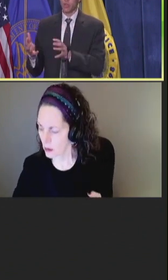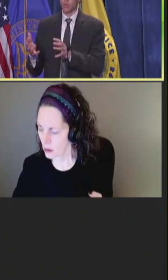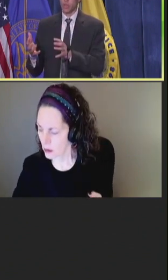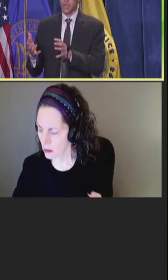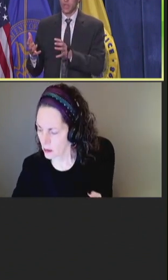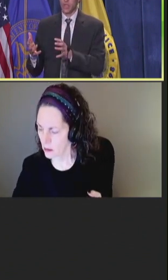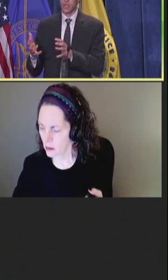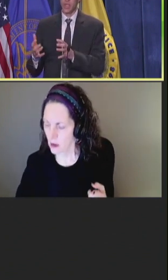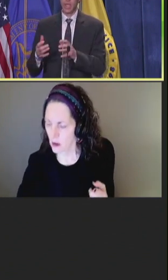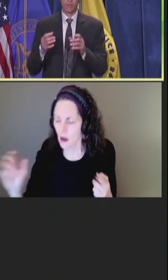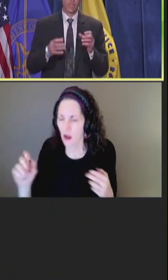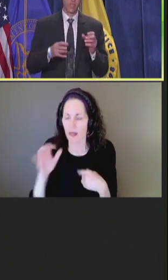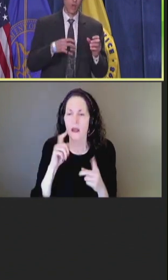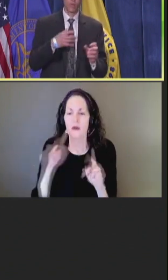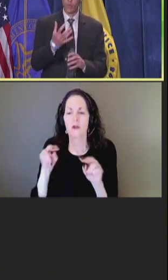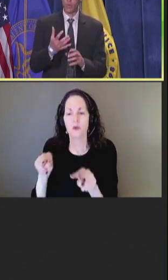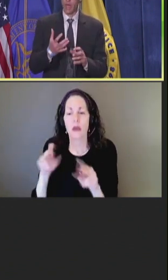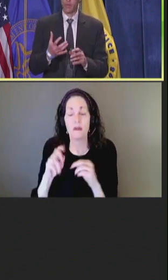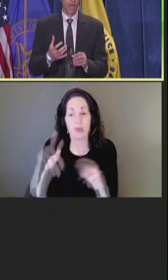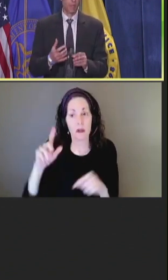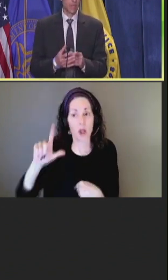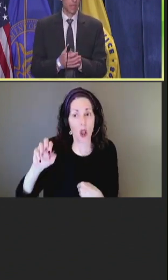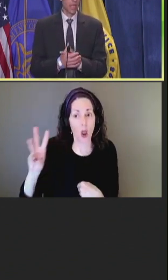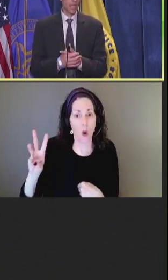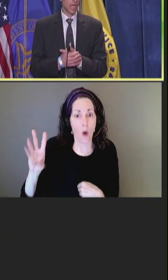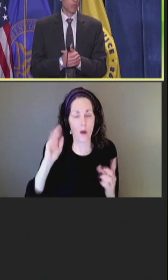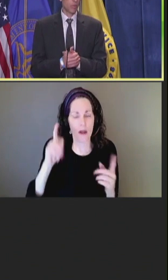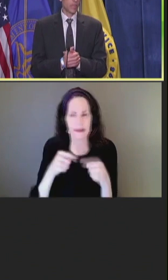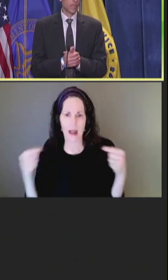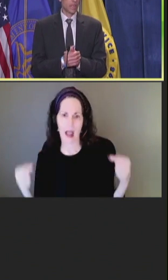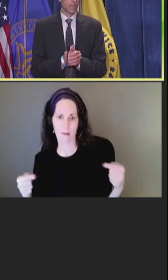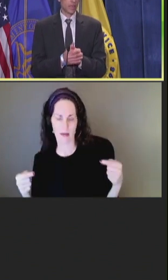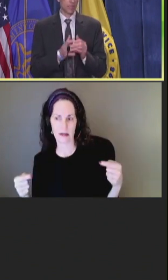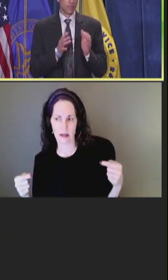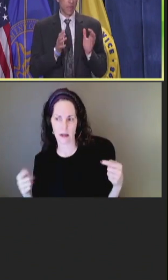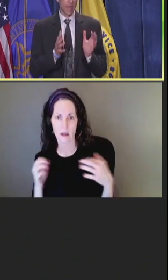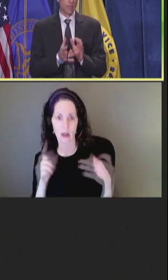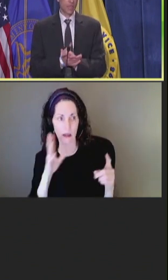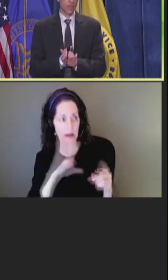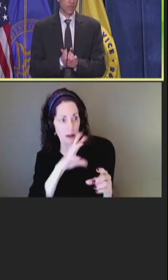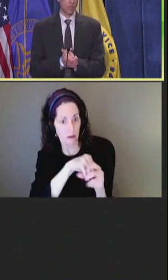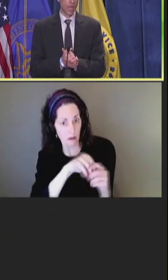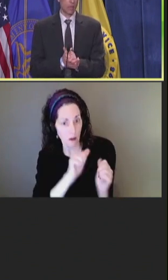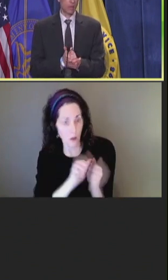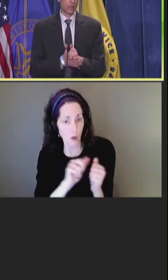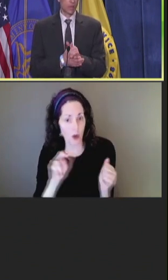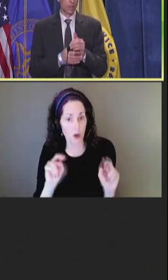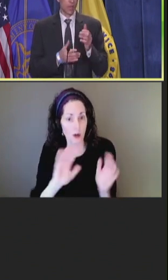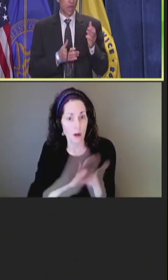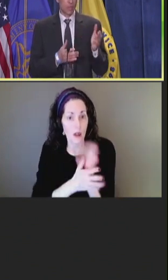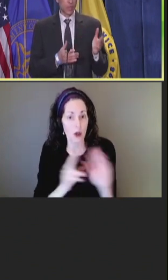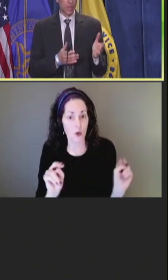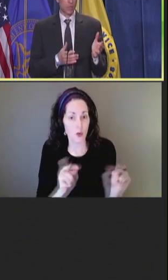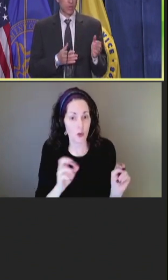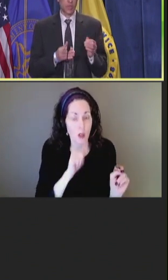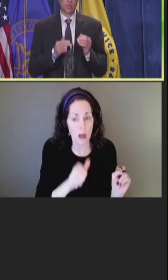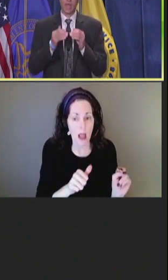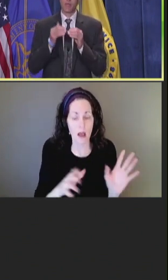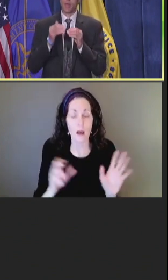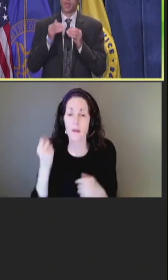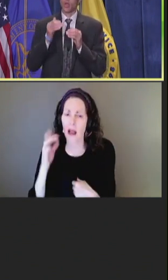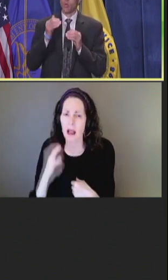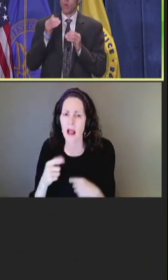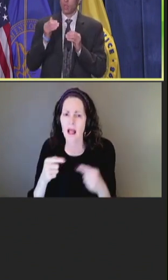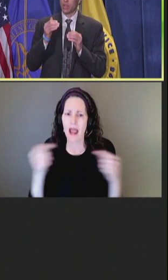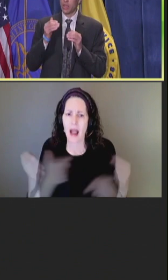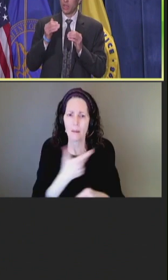virus neutralization. And if it's low, we would have the opposite. And what we see is that by that measure as well, the opposite arm groups seem to have a